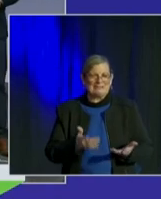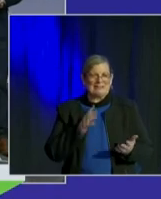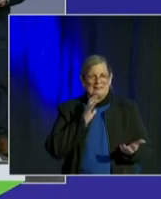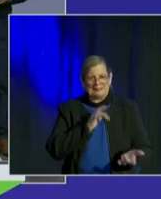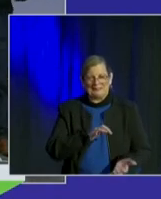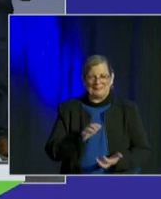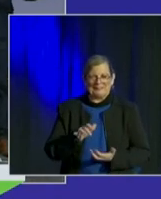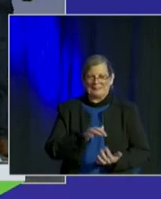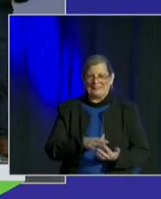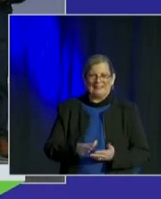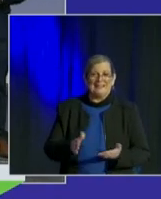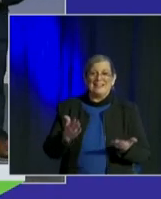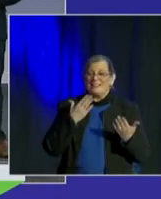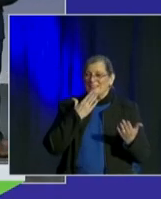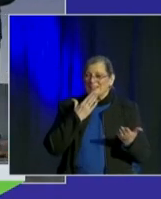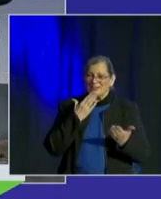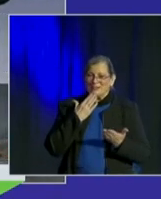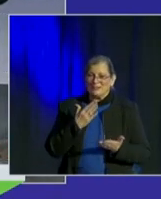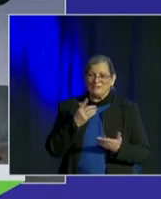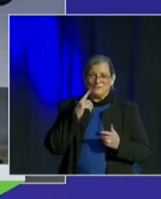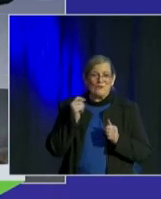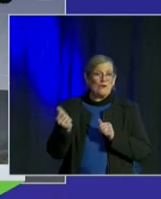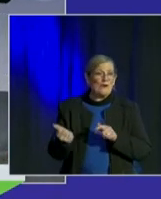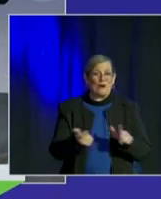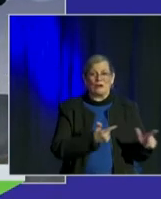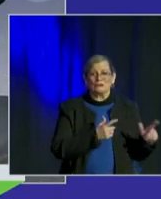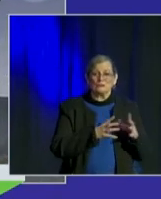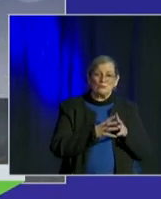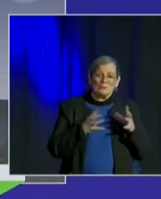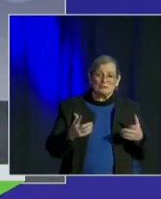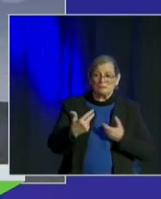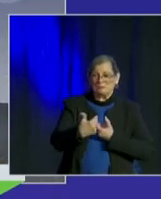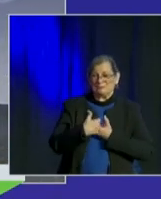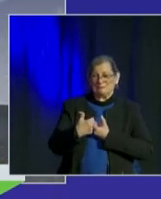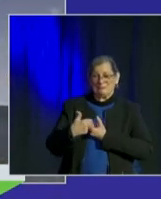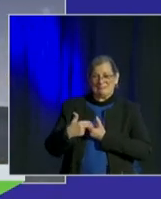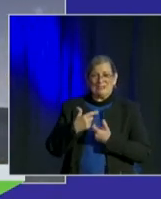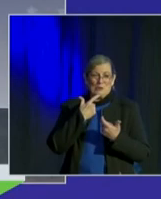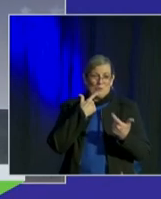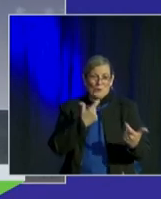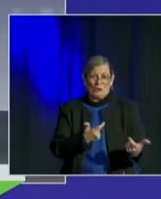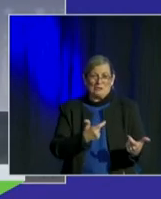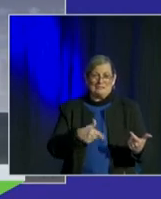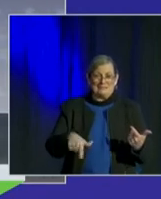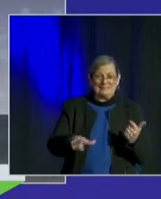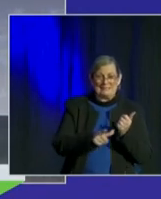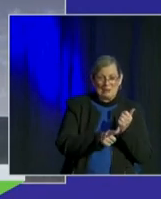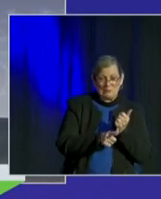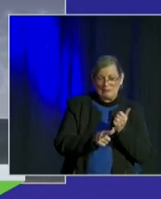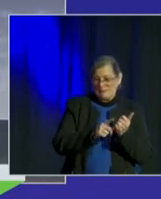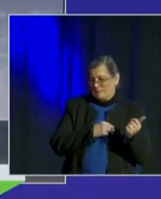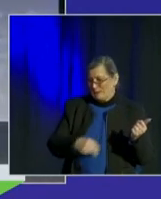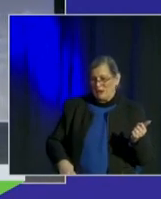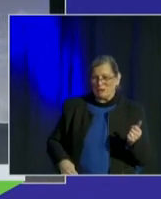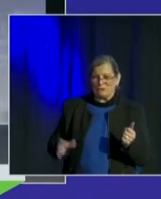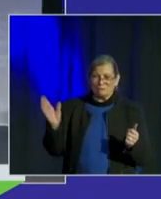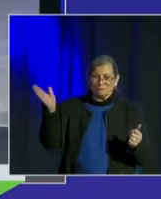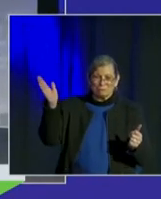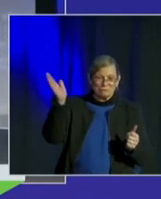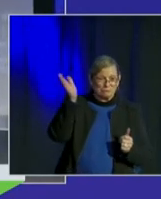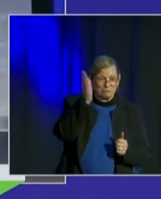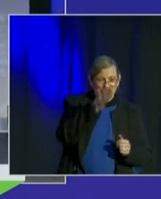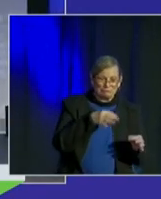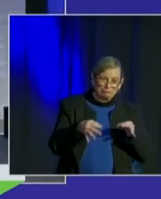So again, we want to thank you all so much for participating, for watching our Deputy Mayor pitches, and want to remind you, you can go to